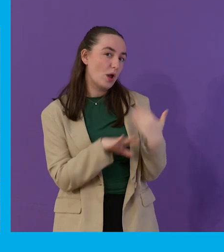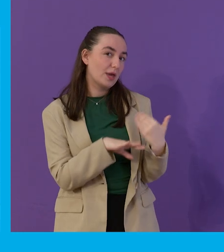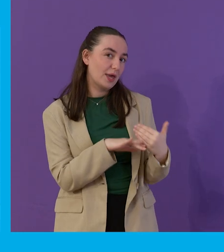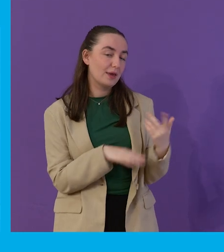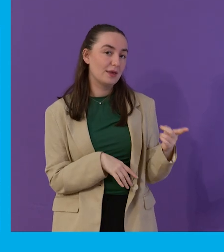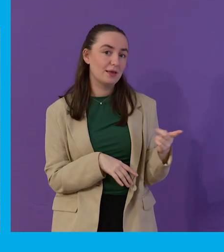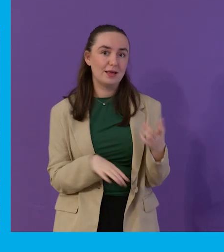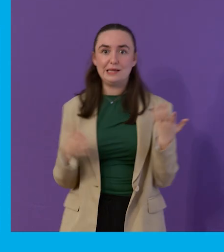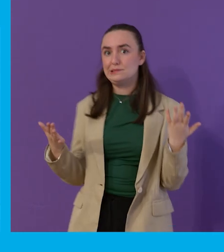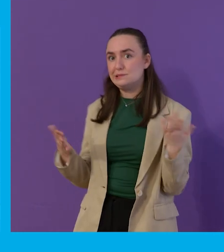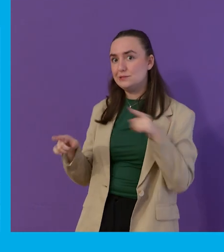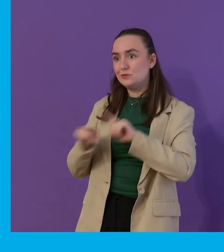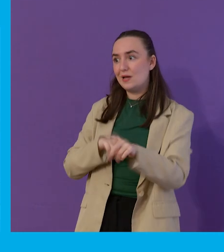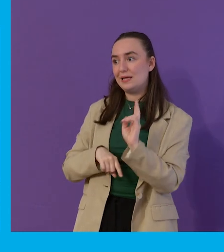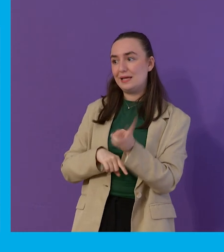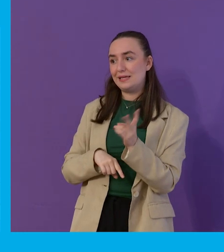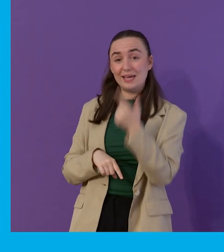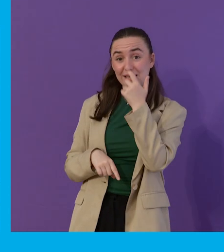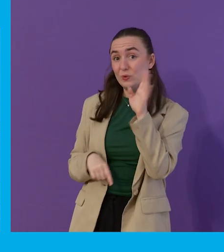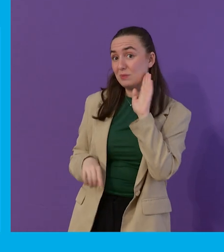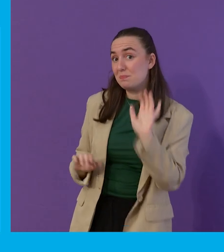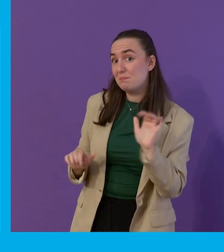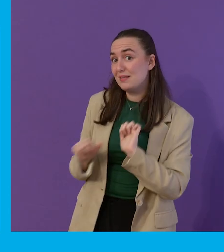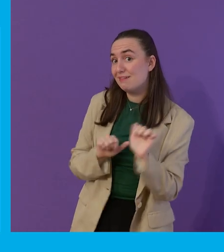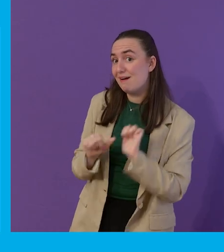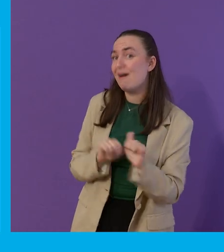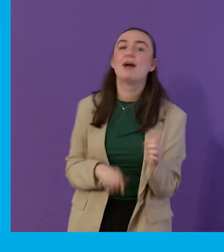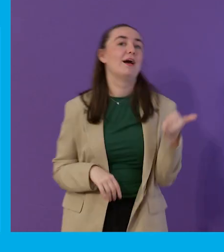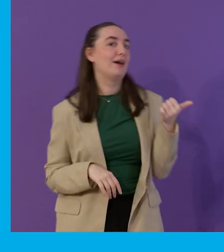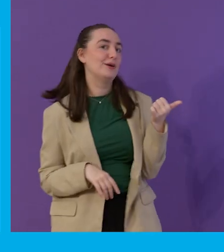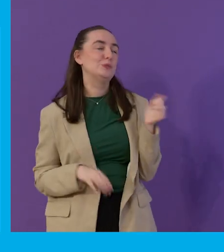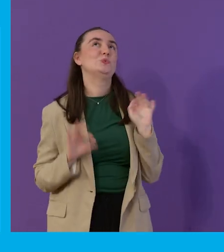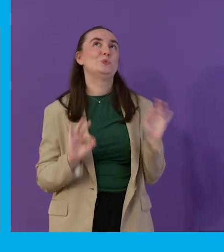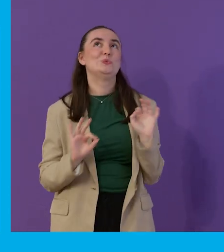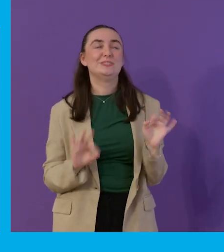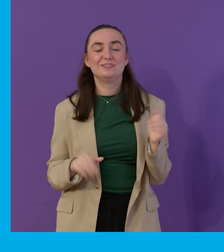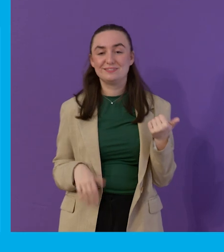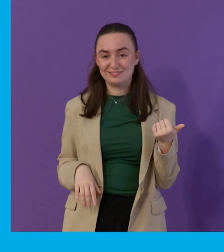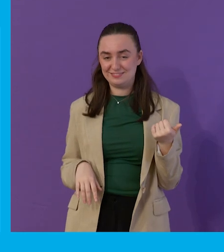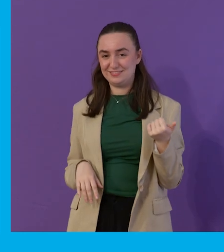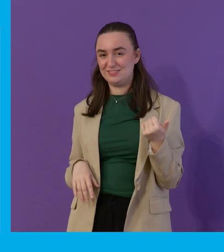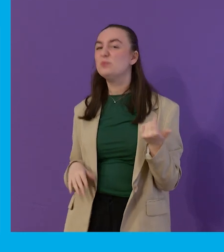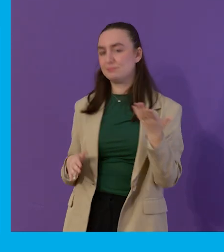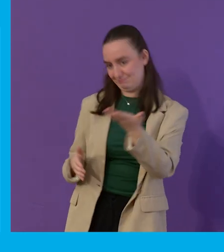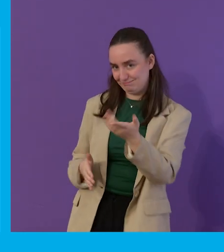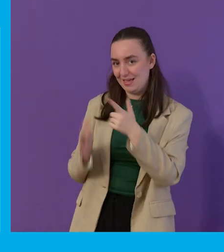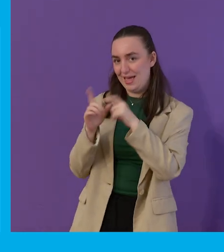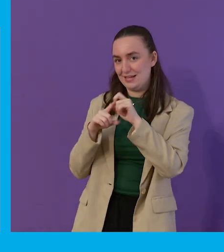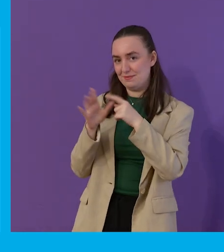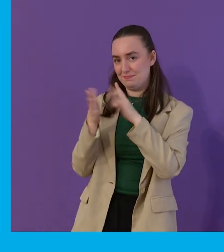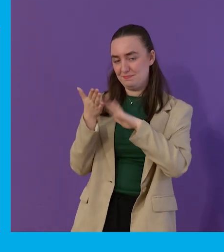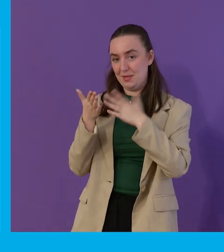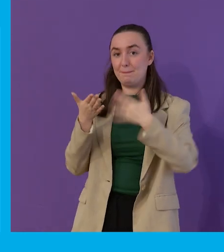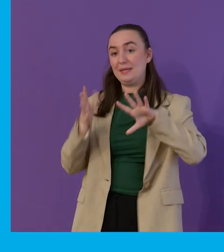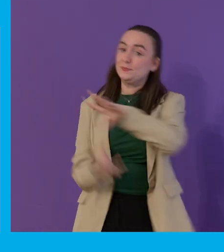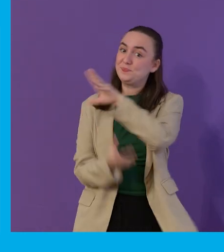Okay, let's try this again, see if I can be heard a bit more clearly. Yes. Great. Brilliant. So, look, what Adam said, he completely captured the